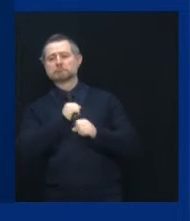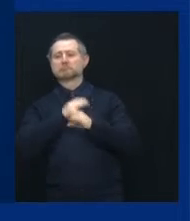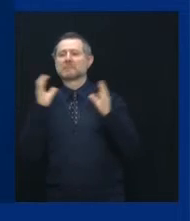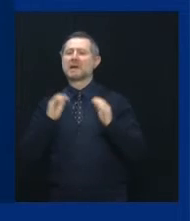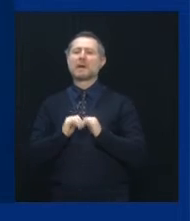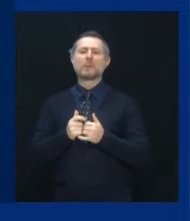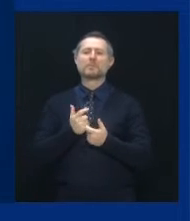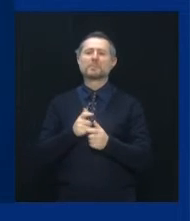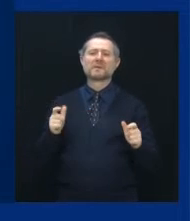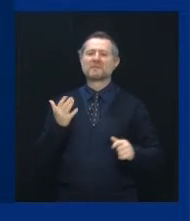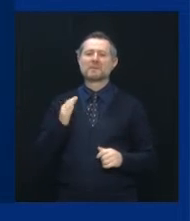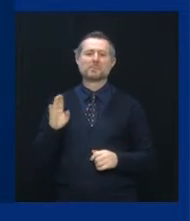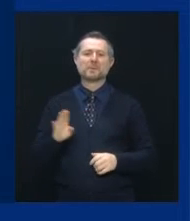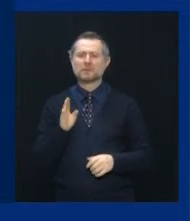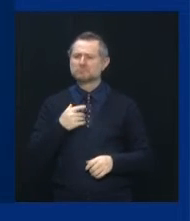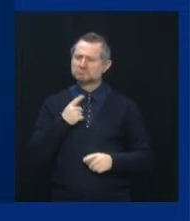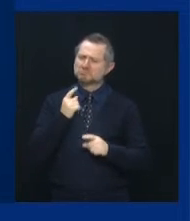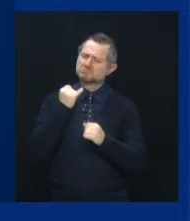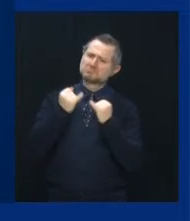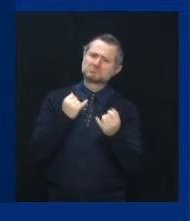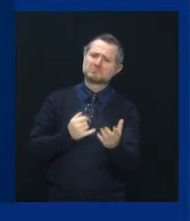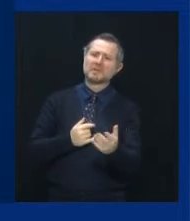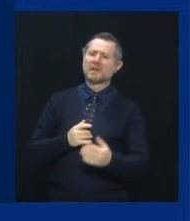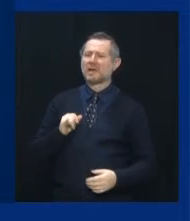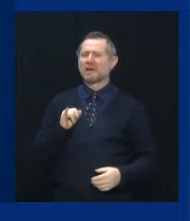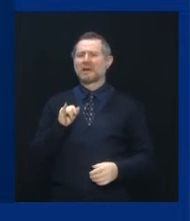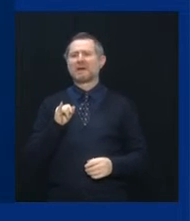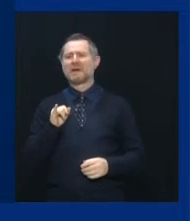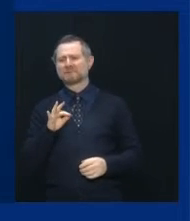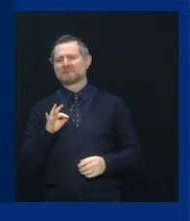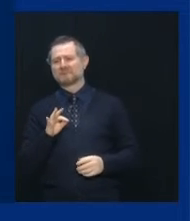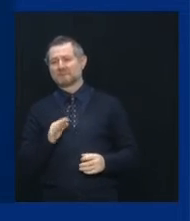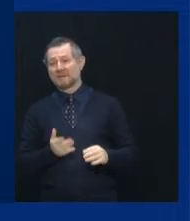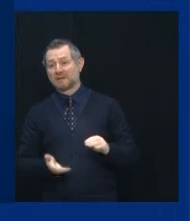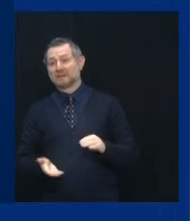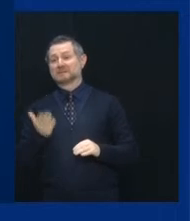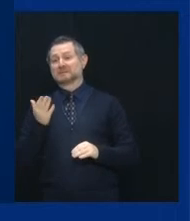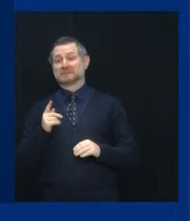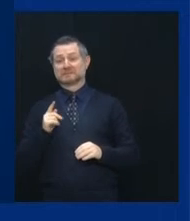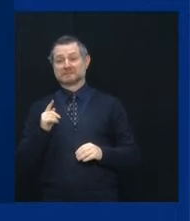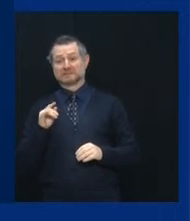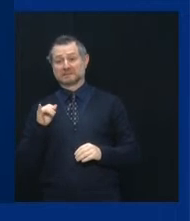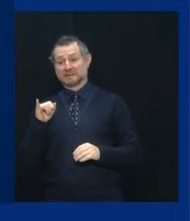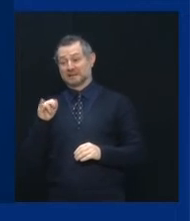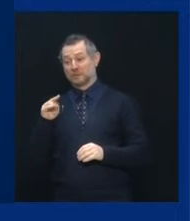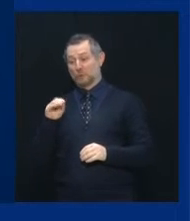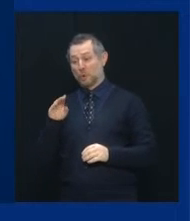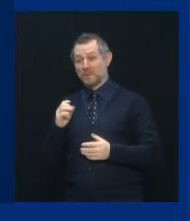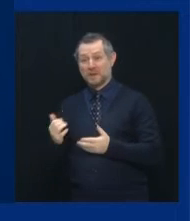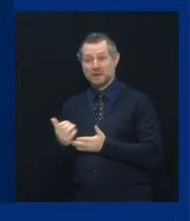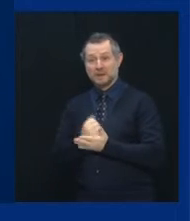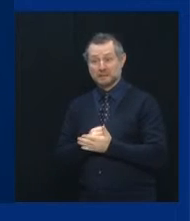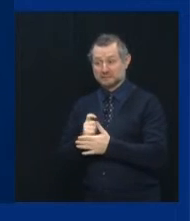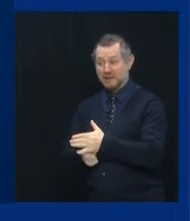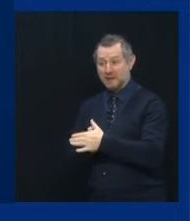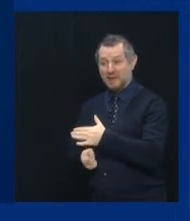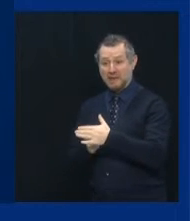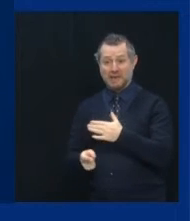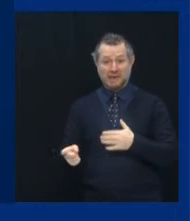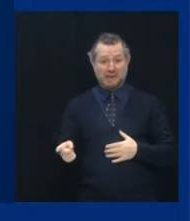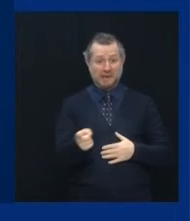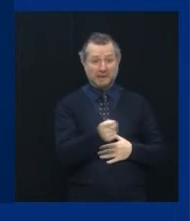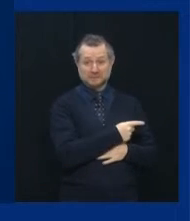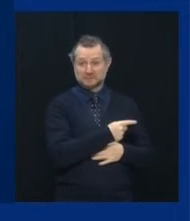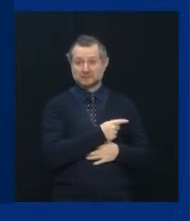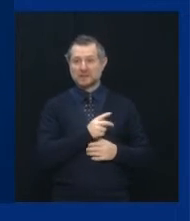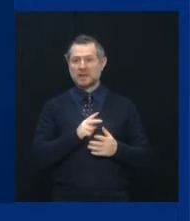is, if you raised the income tax rate in this state to the highest rate in